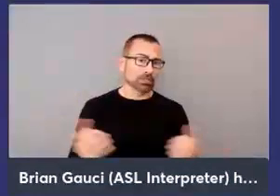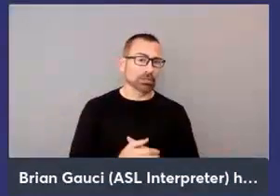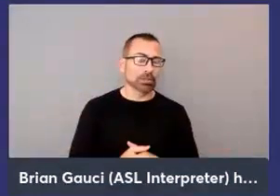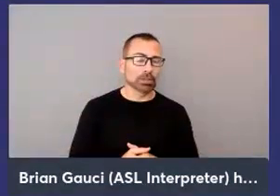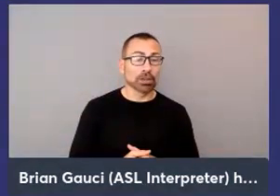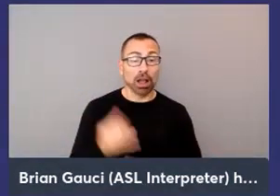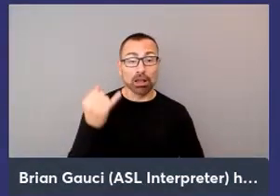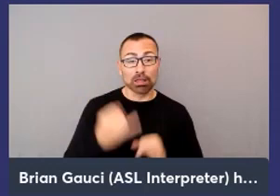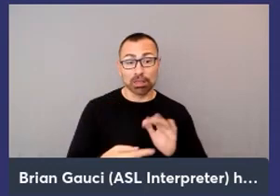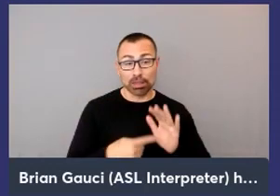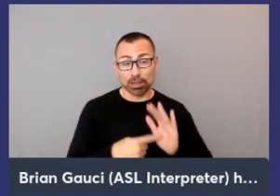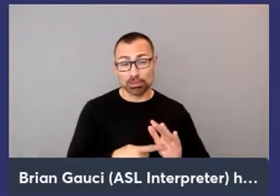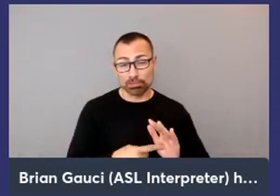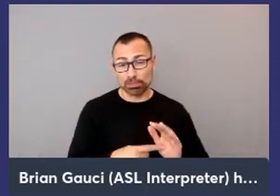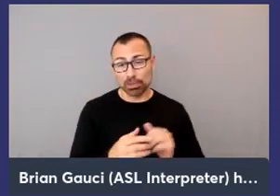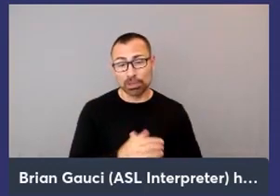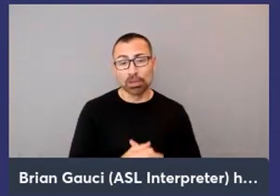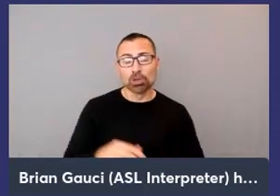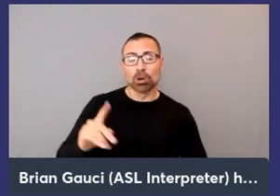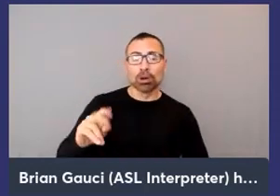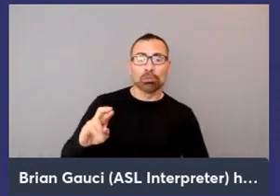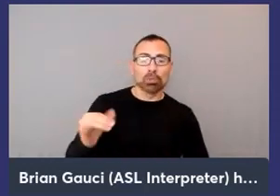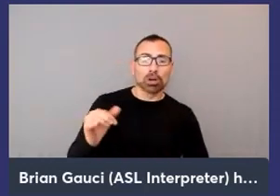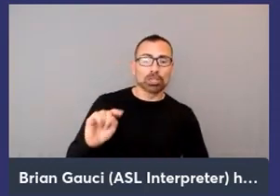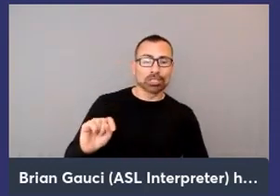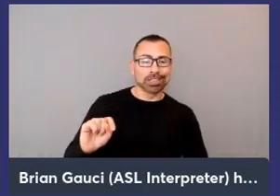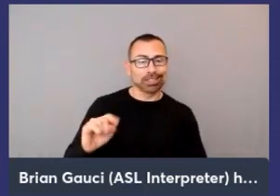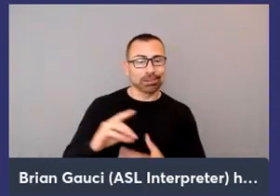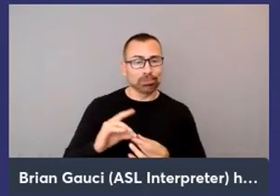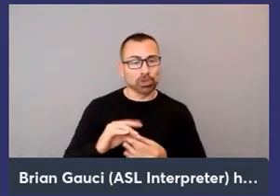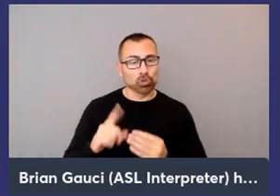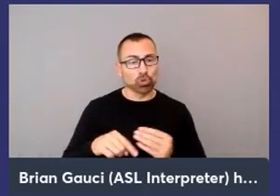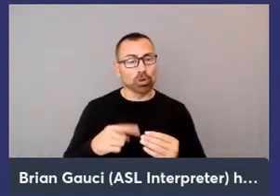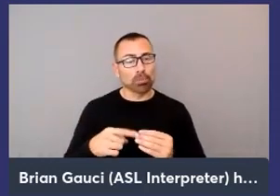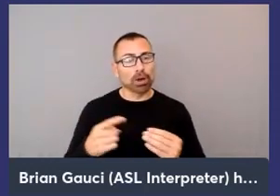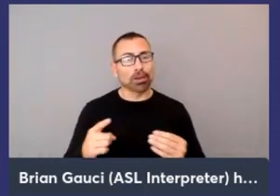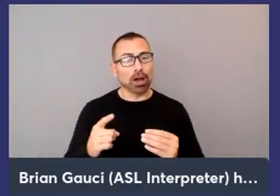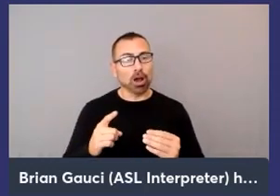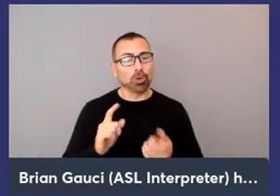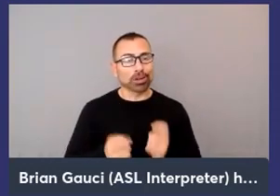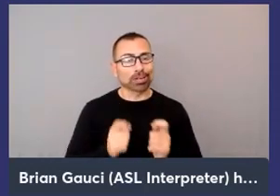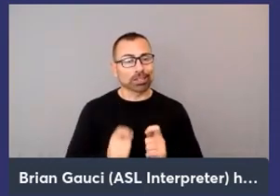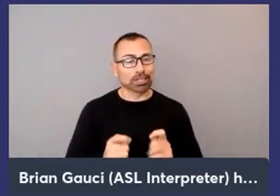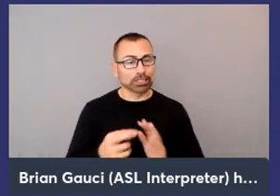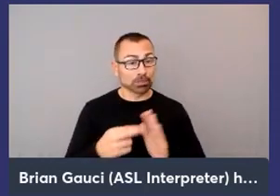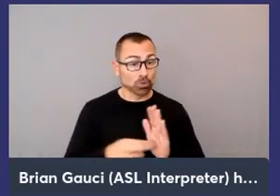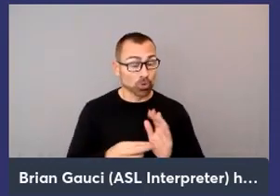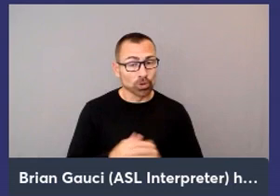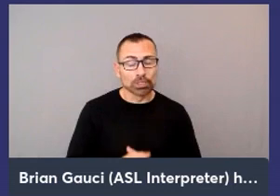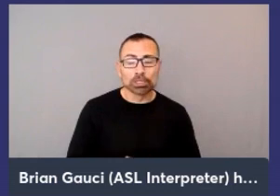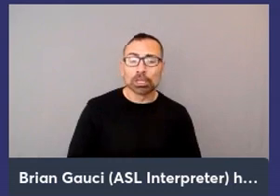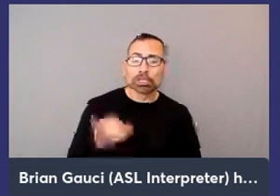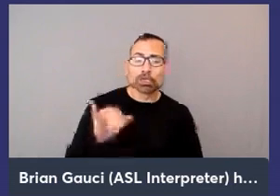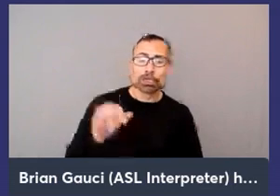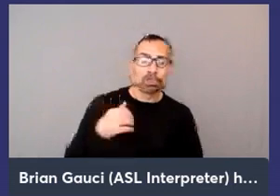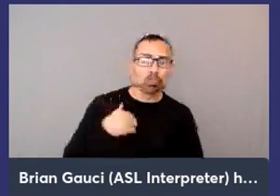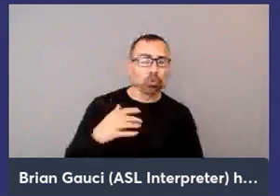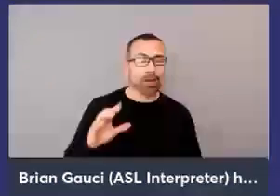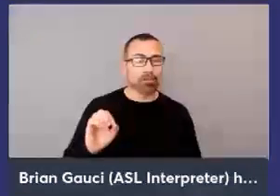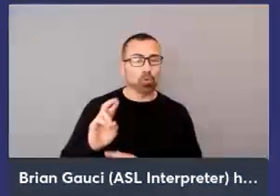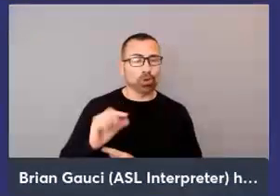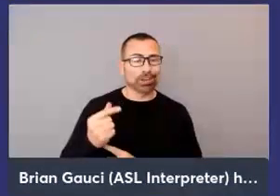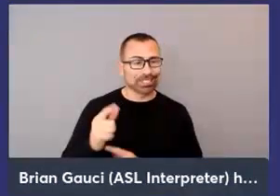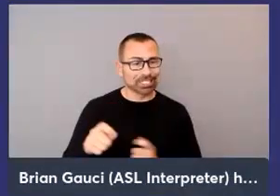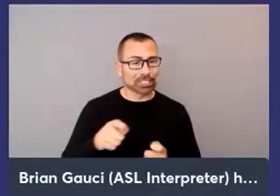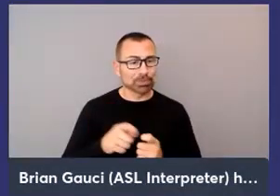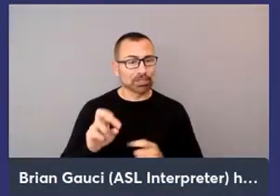that we'd like to go through is what Parjat mentioned with the custom rules. If you have like an organizational specific rule that you want